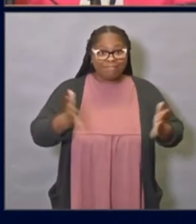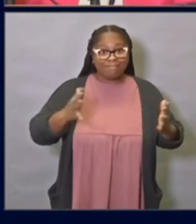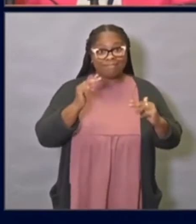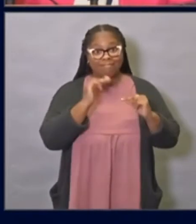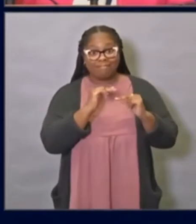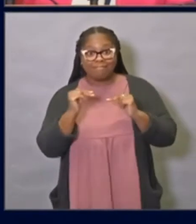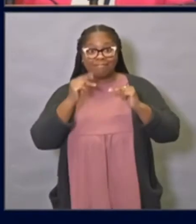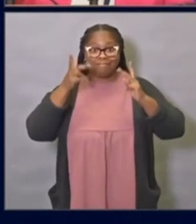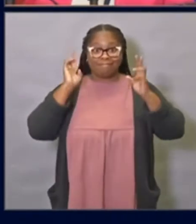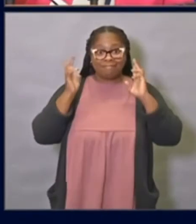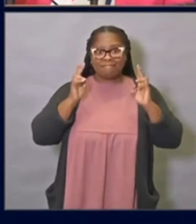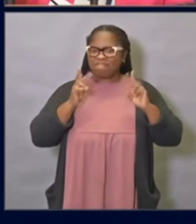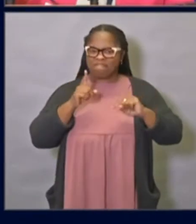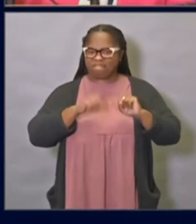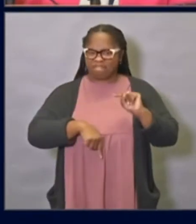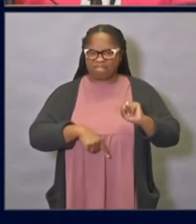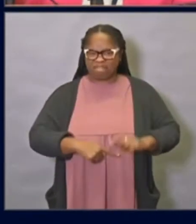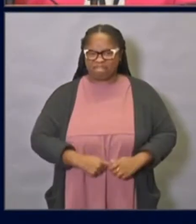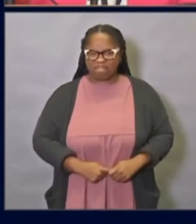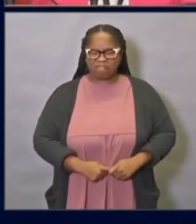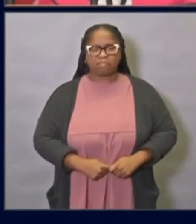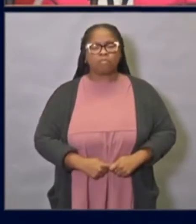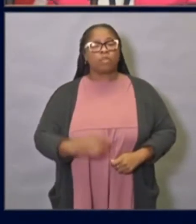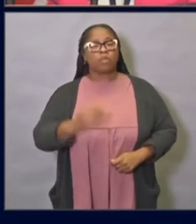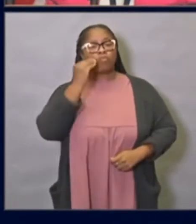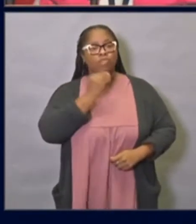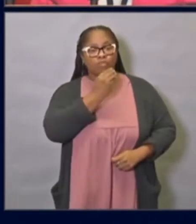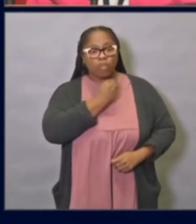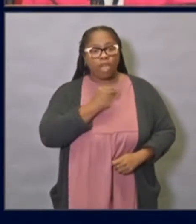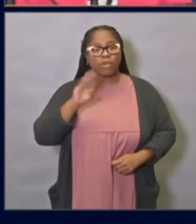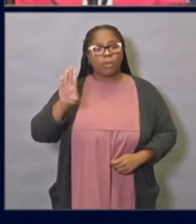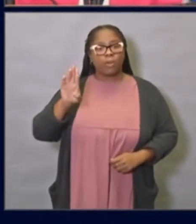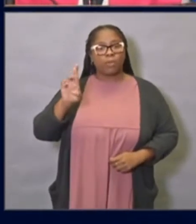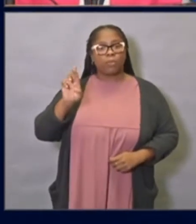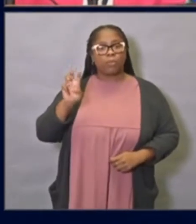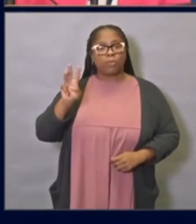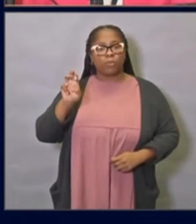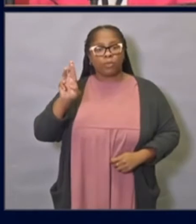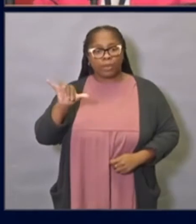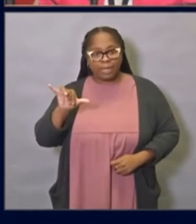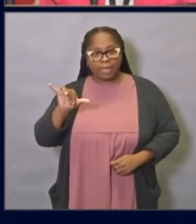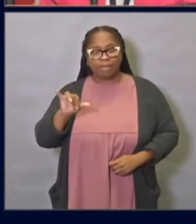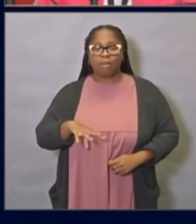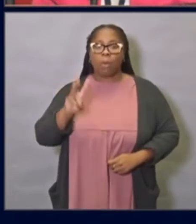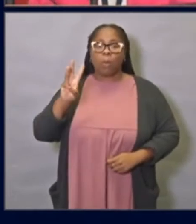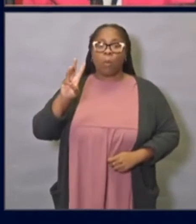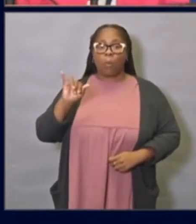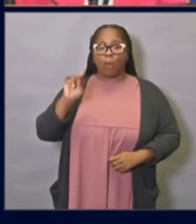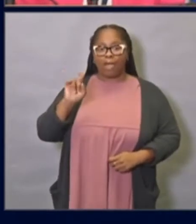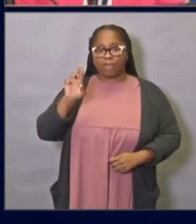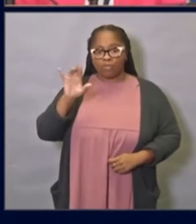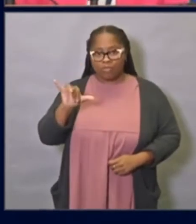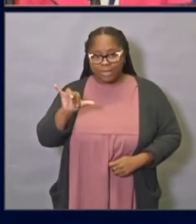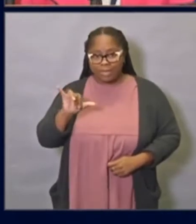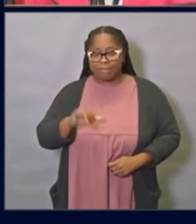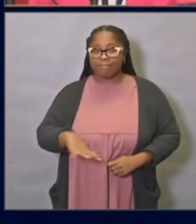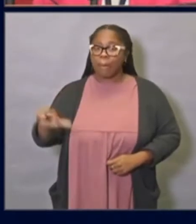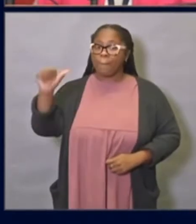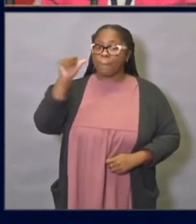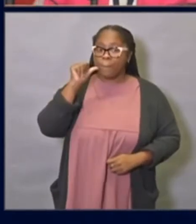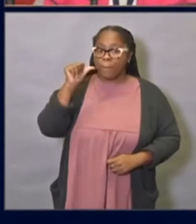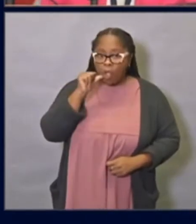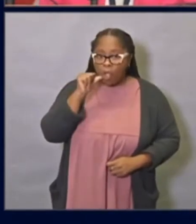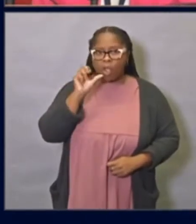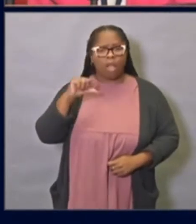establishments to customers. Restaurants, breweries, wineries, bars, and all other non-essential retail